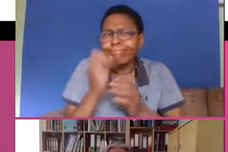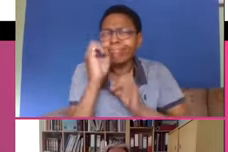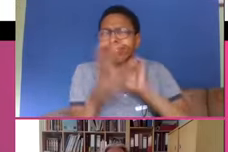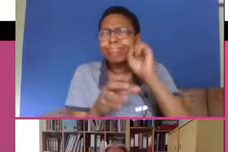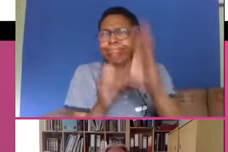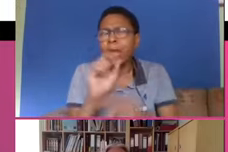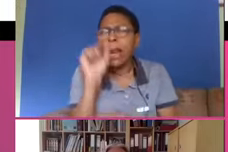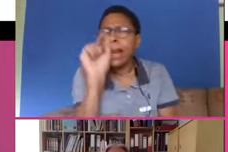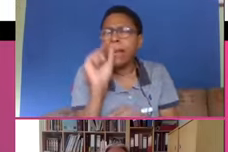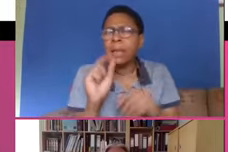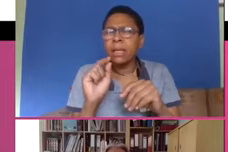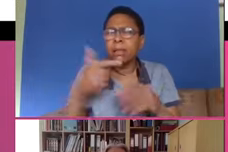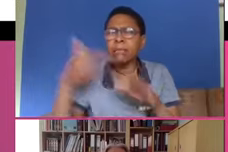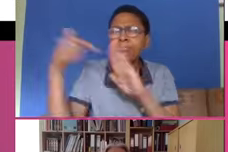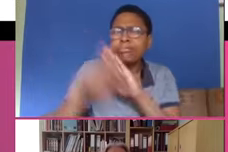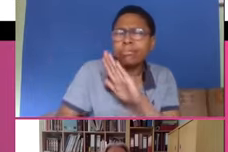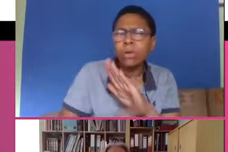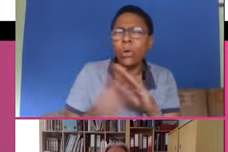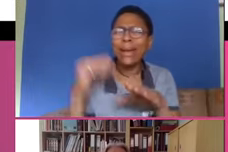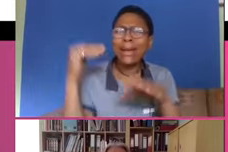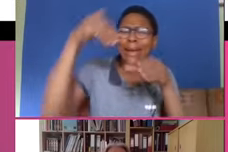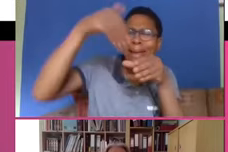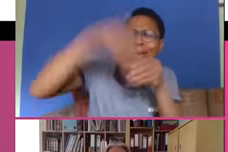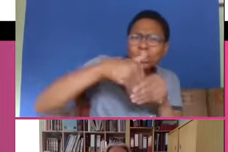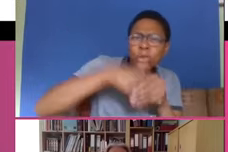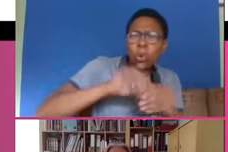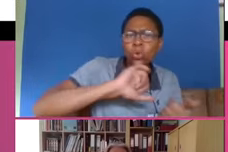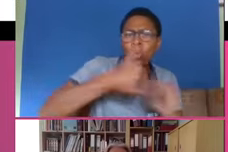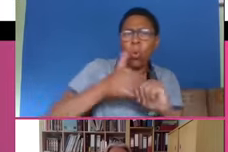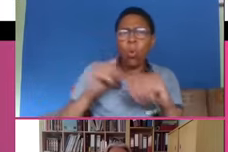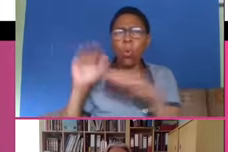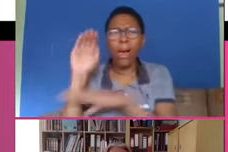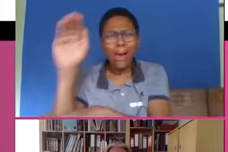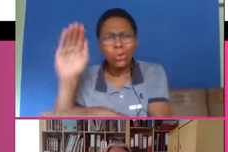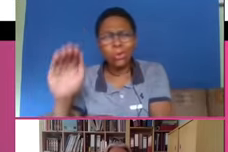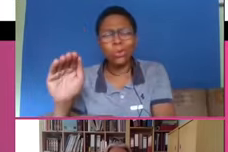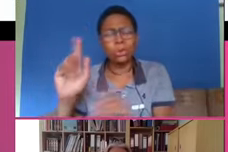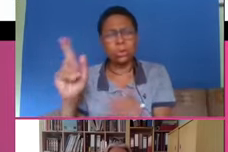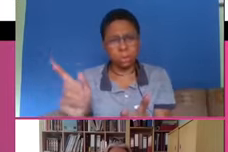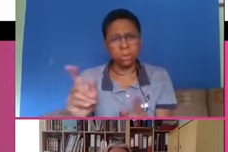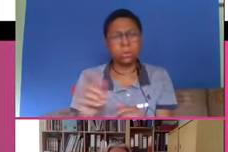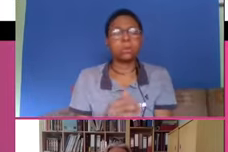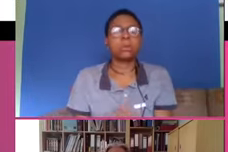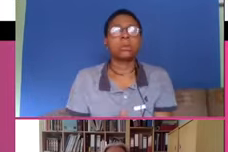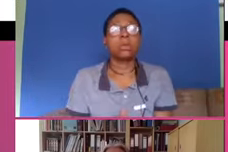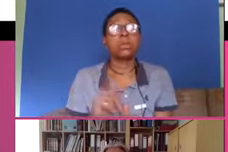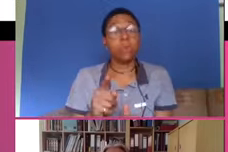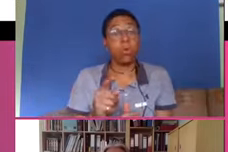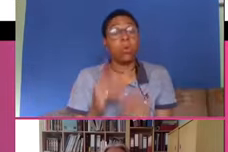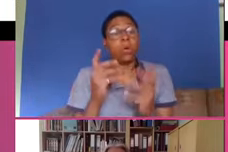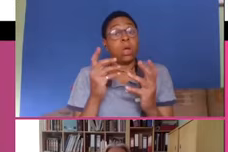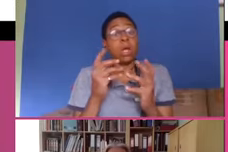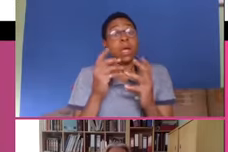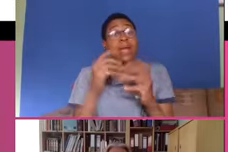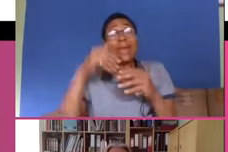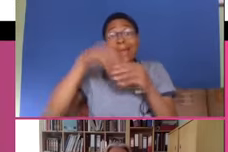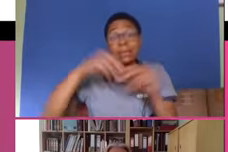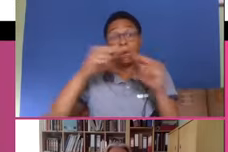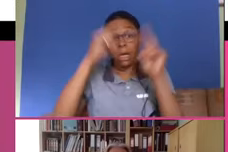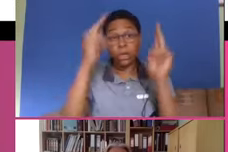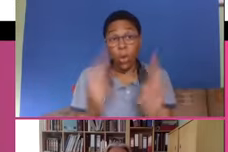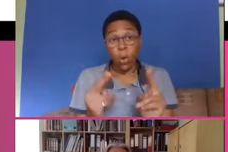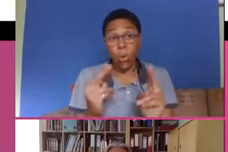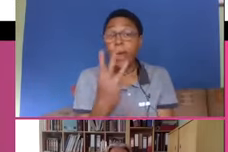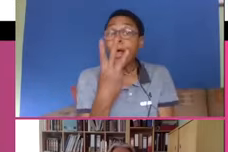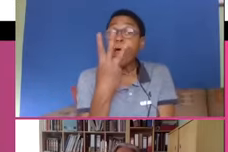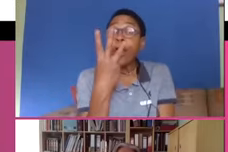webinar. It's against the law for gatherings of more than 30 people to take place in private homes, and that also includes gardens